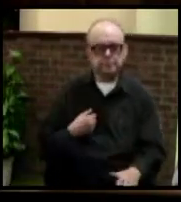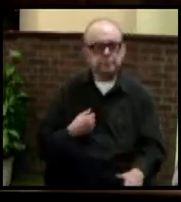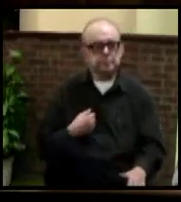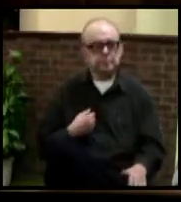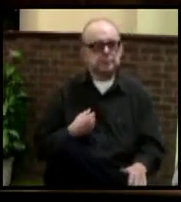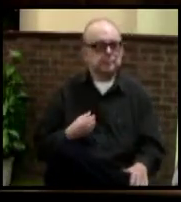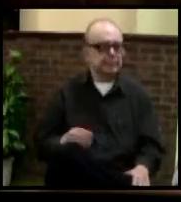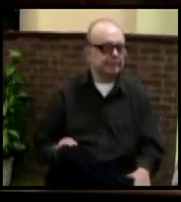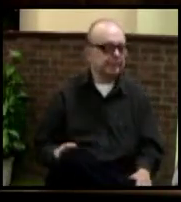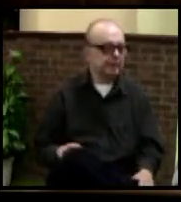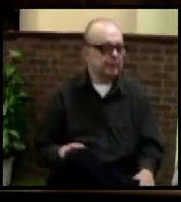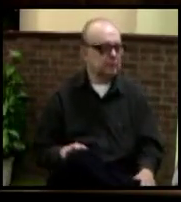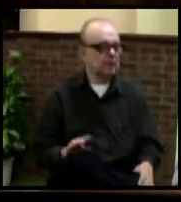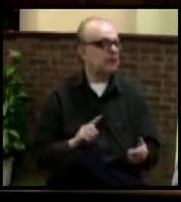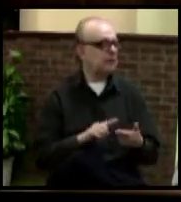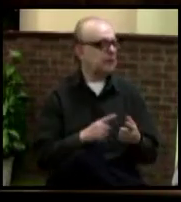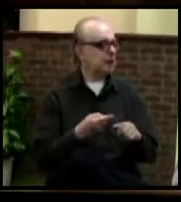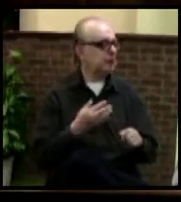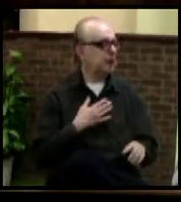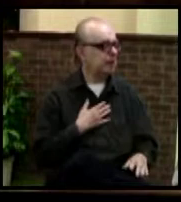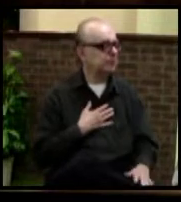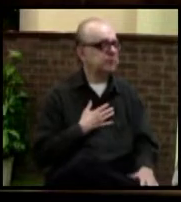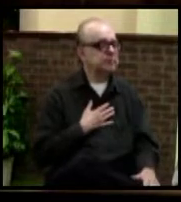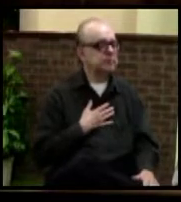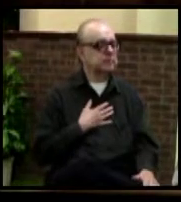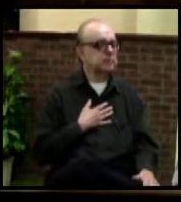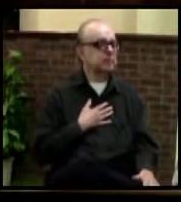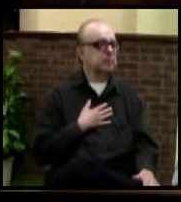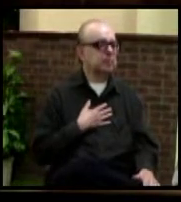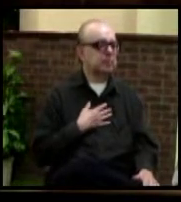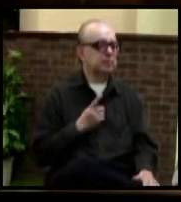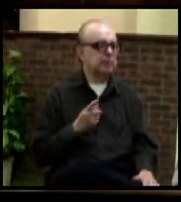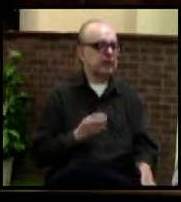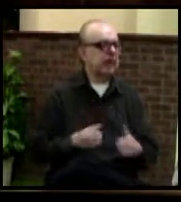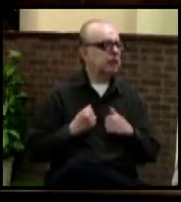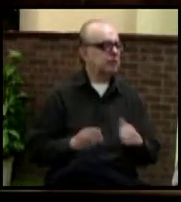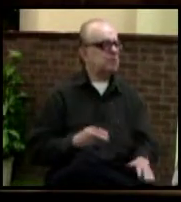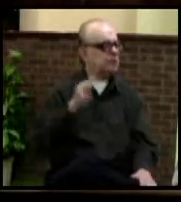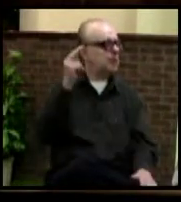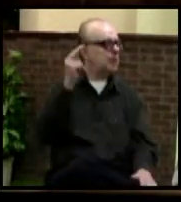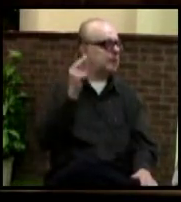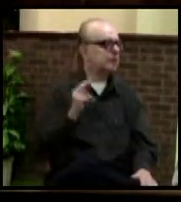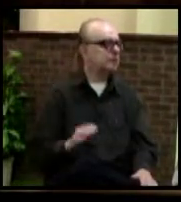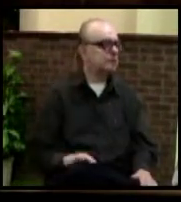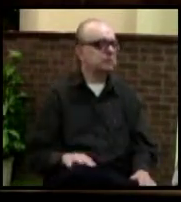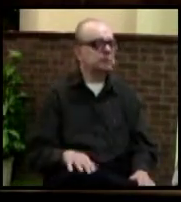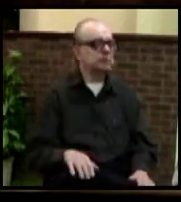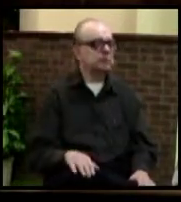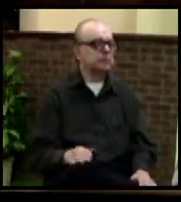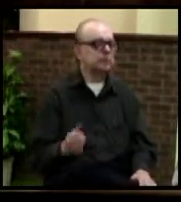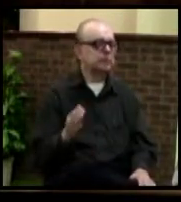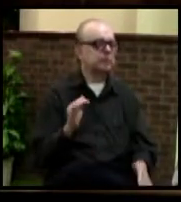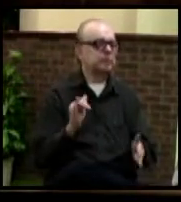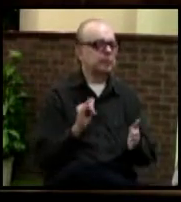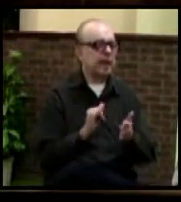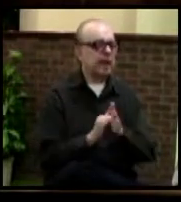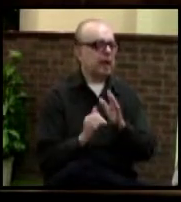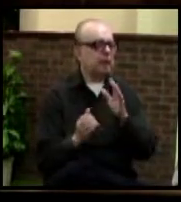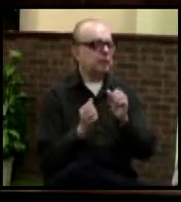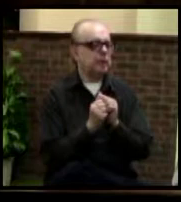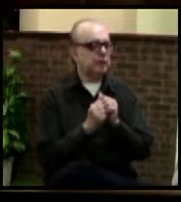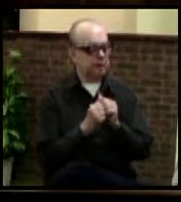I was, a friend of mine that just is up north that I know